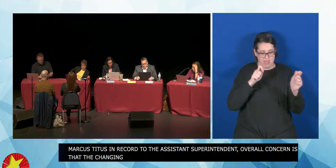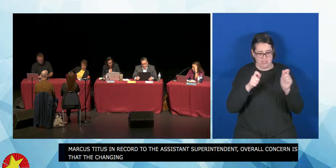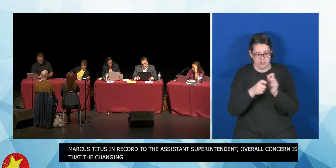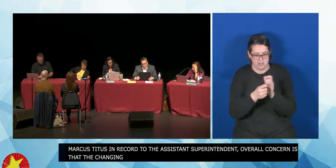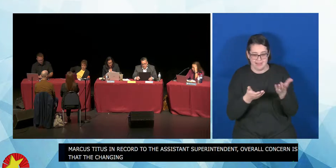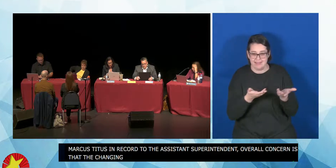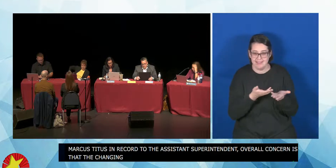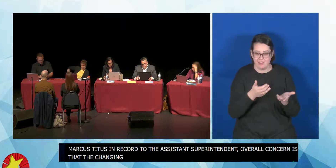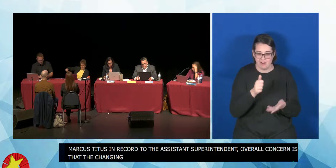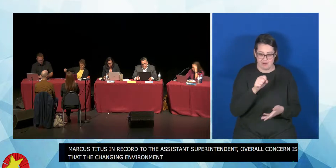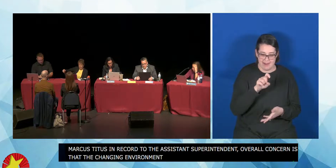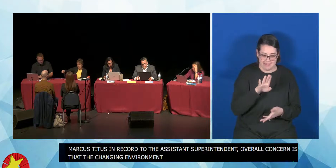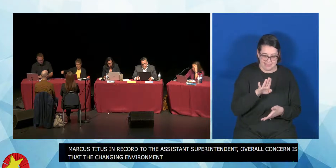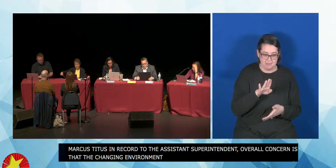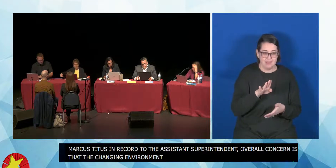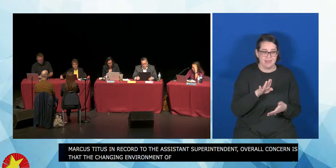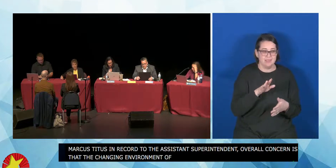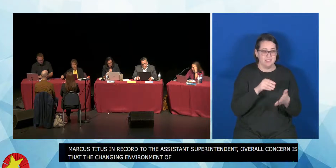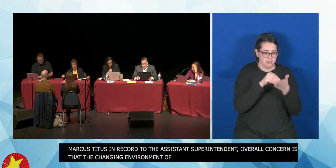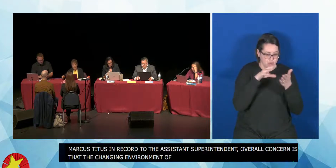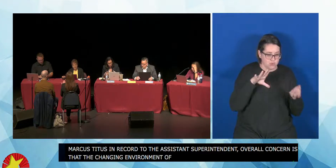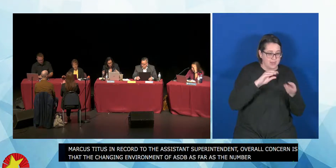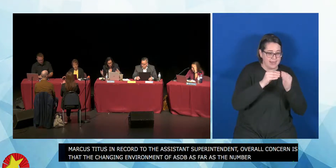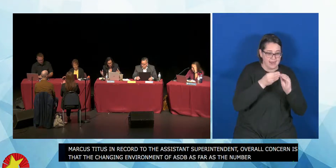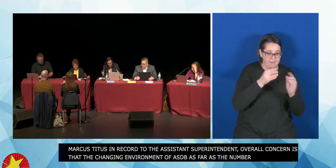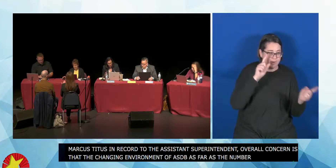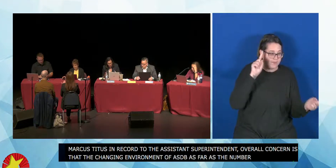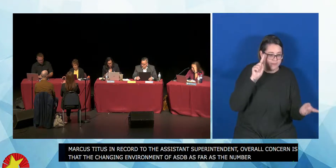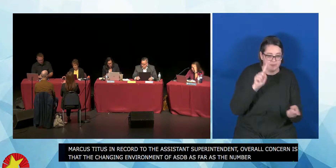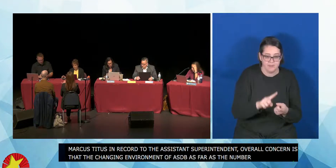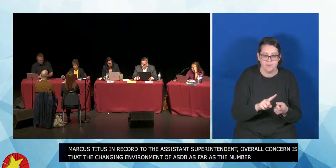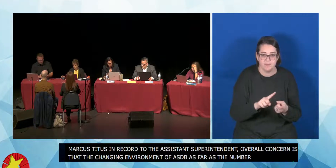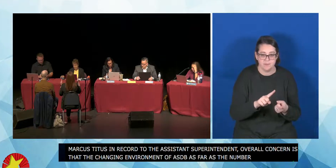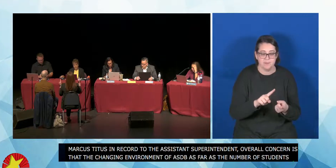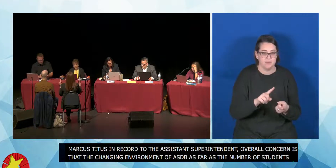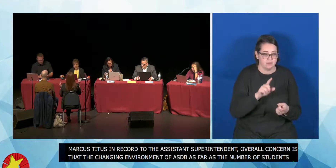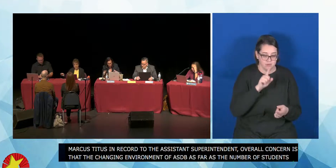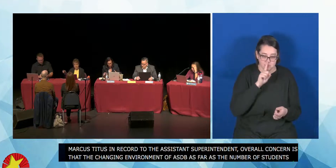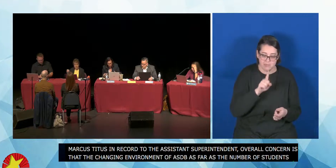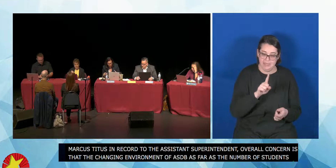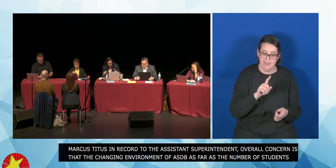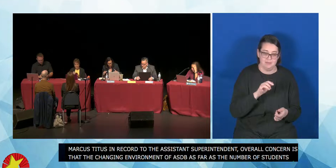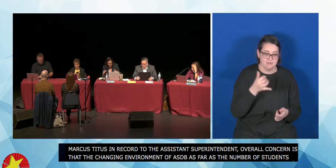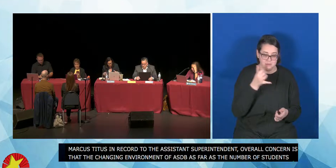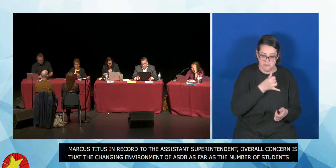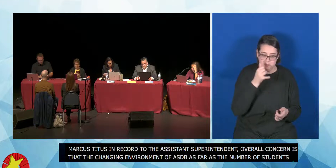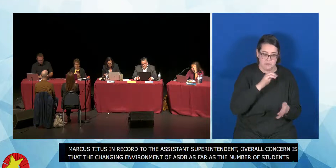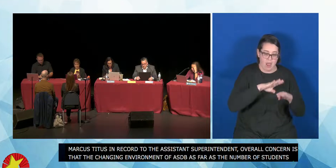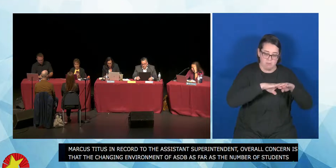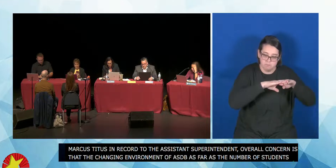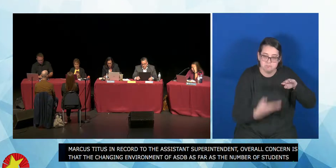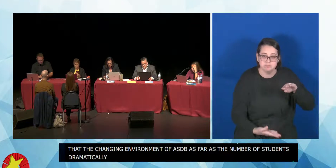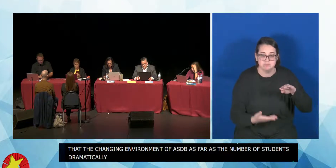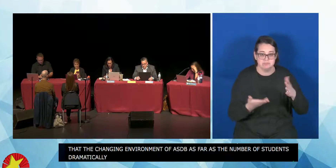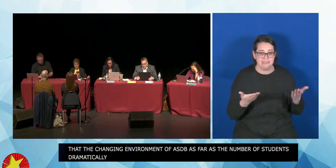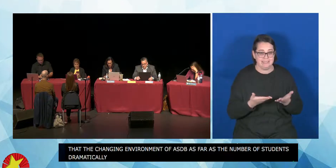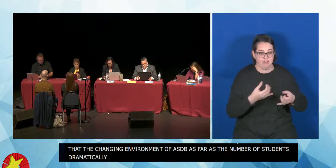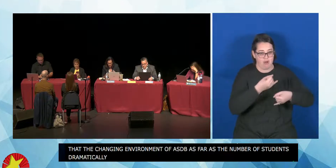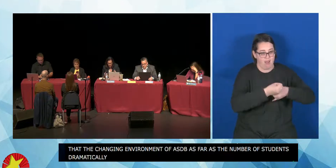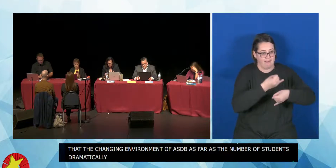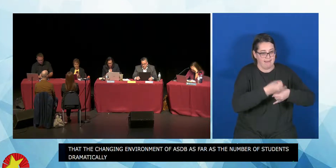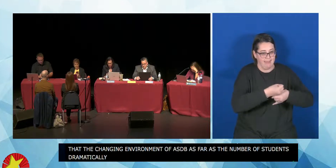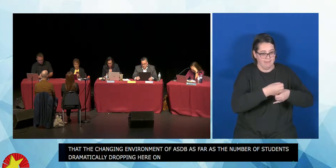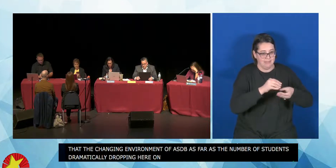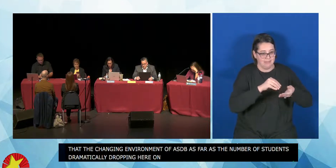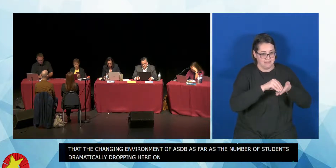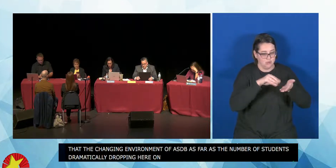as far as the number of students dramatically dropping here on the campus and